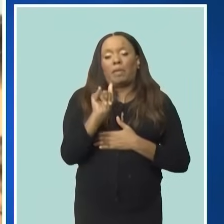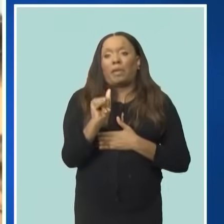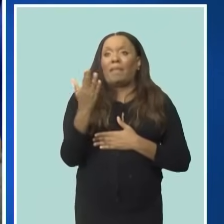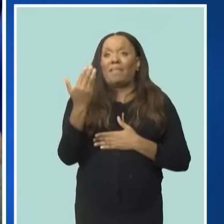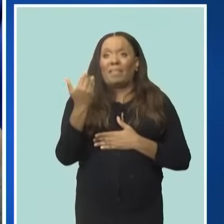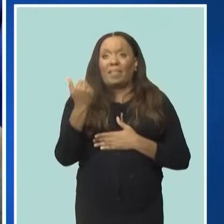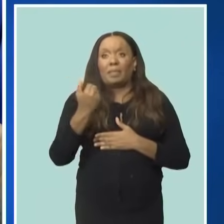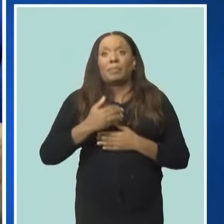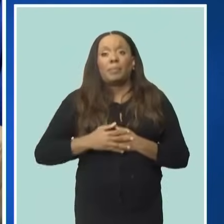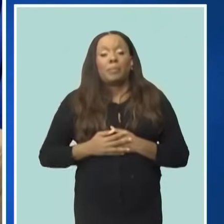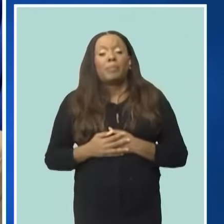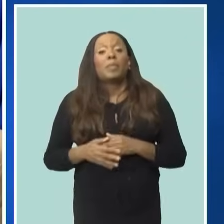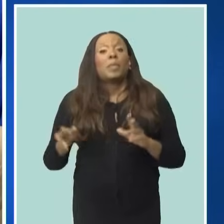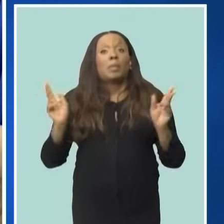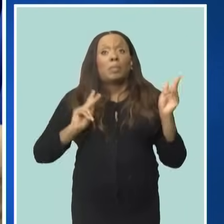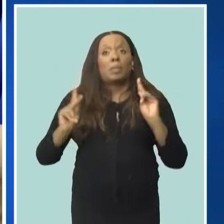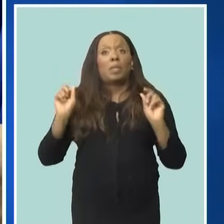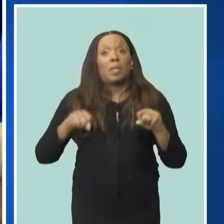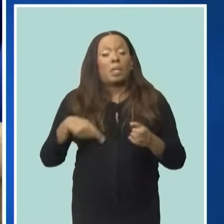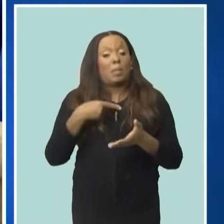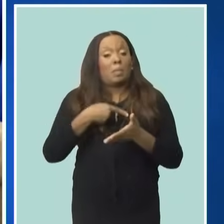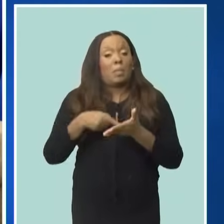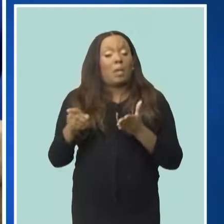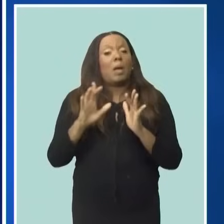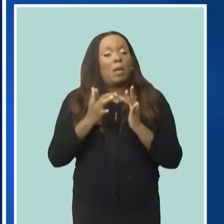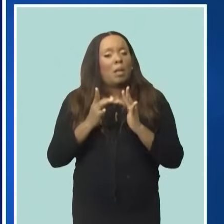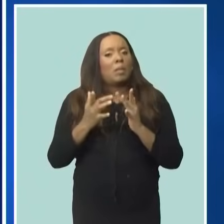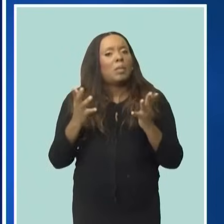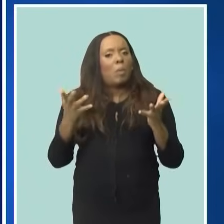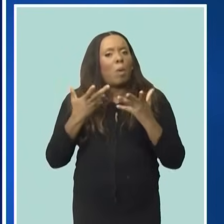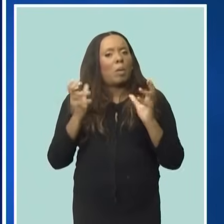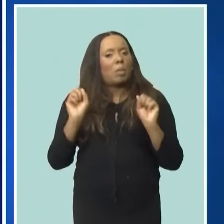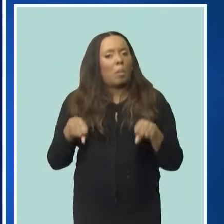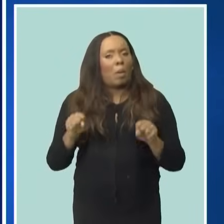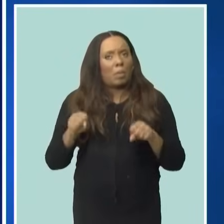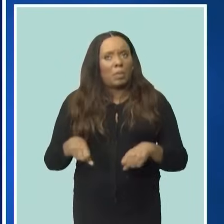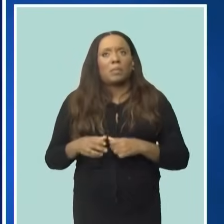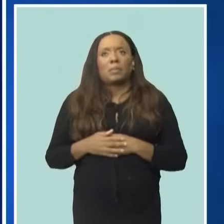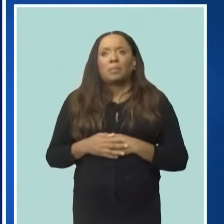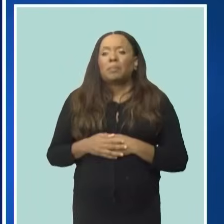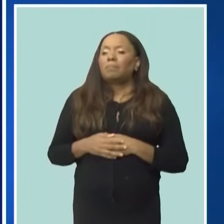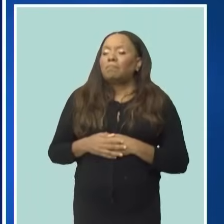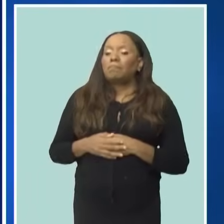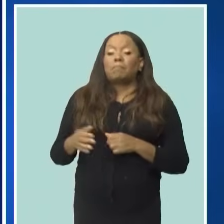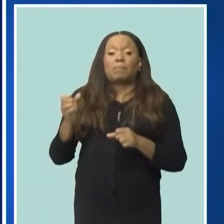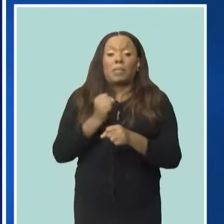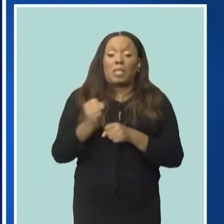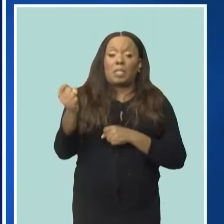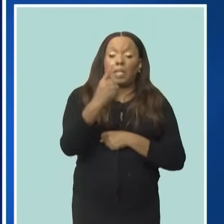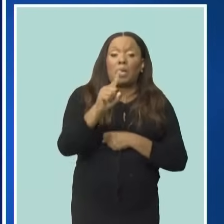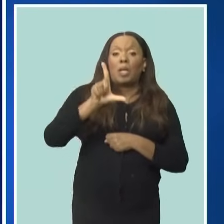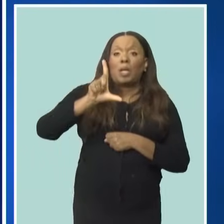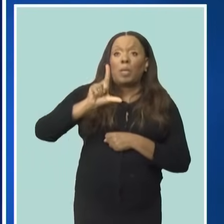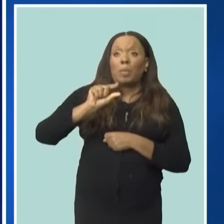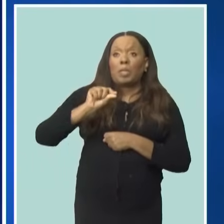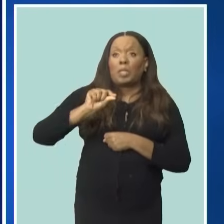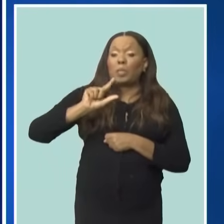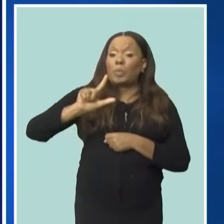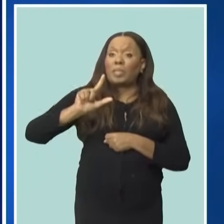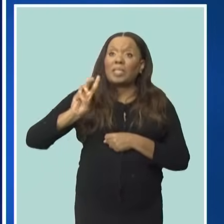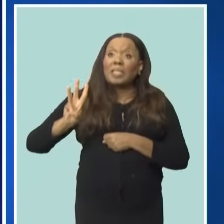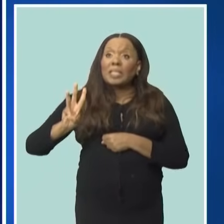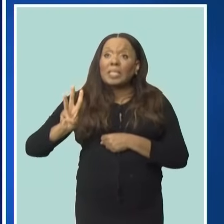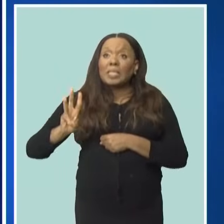for people to pay their contributions online. By next year, 2026, we expect